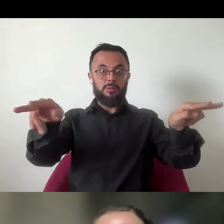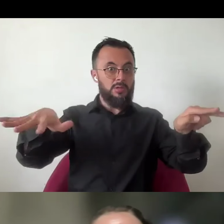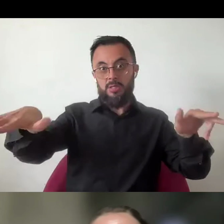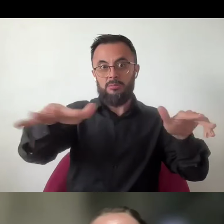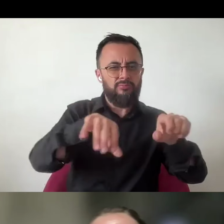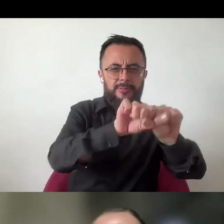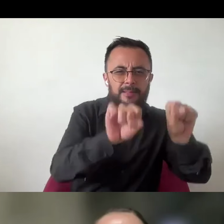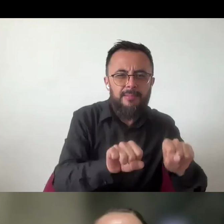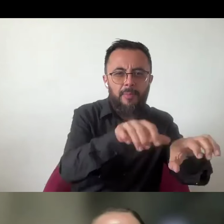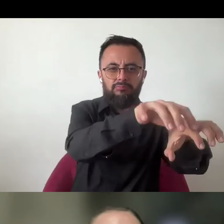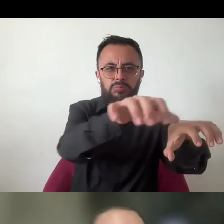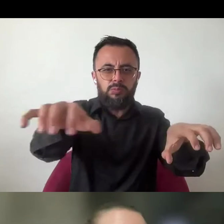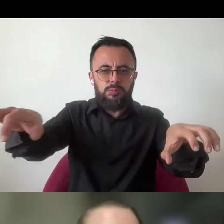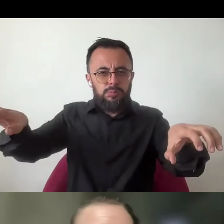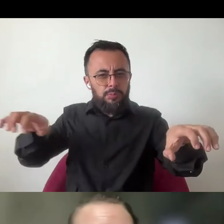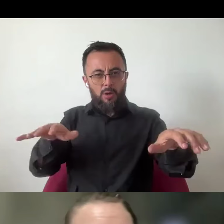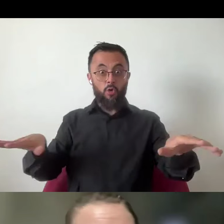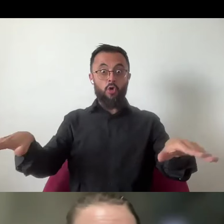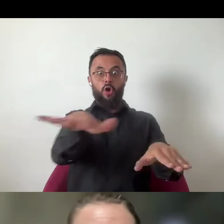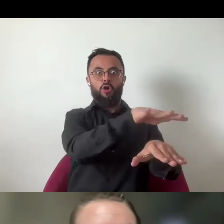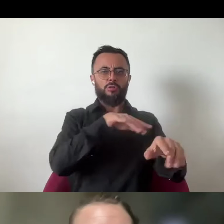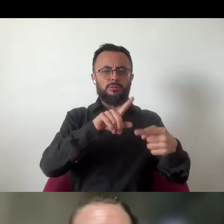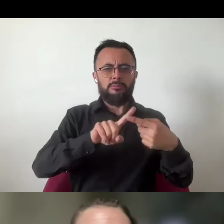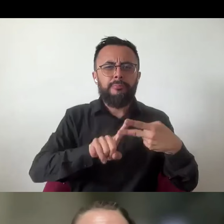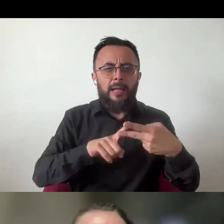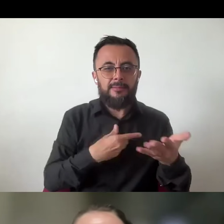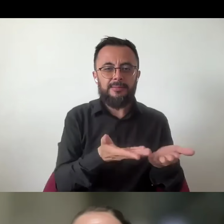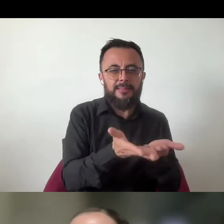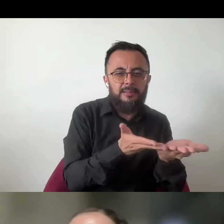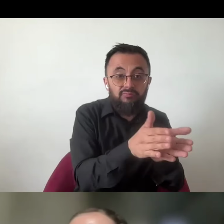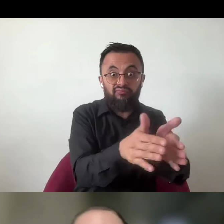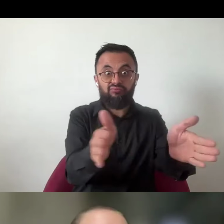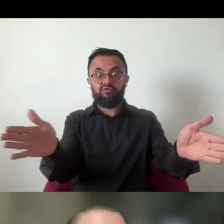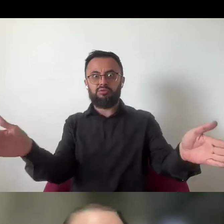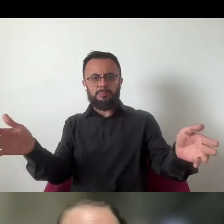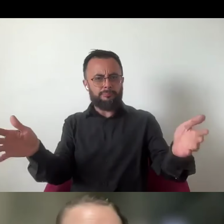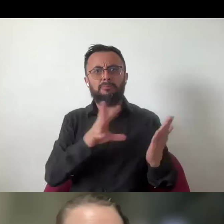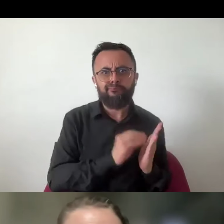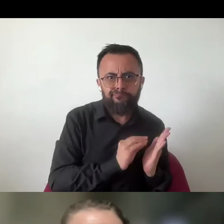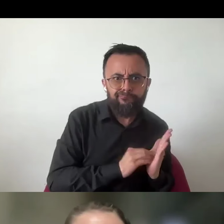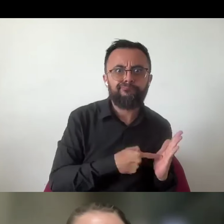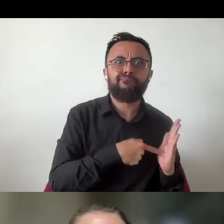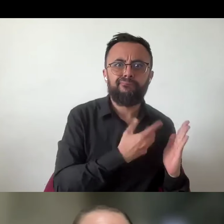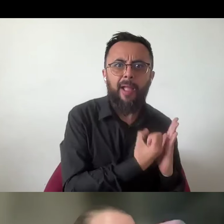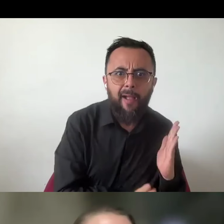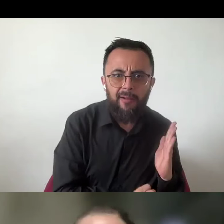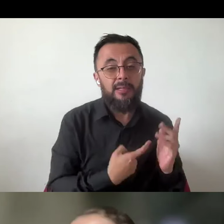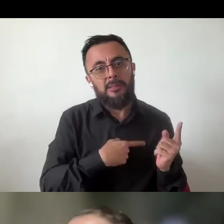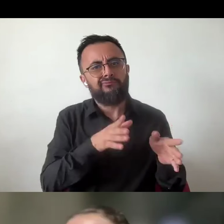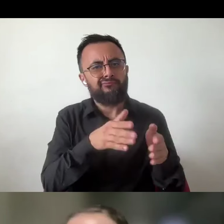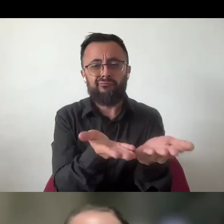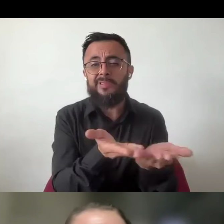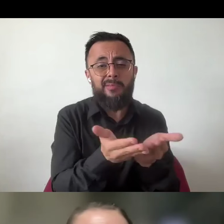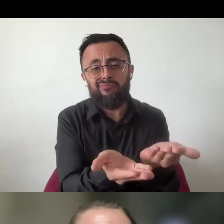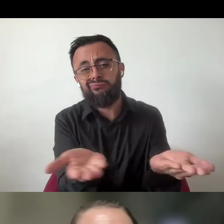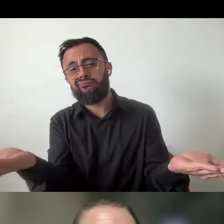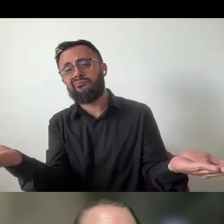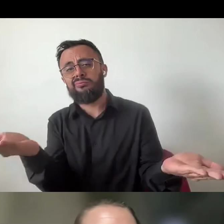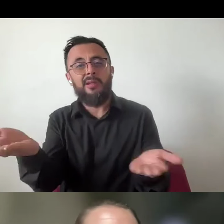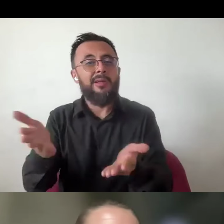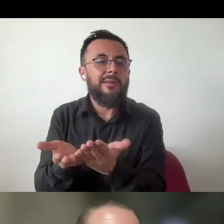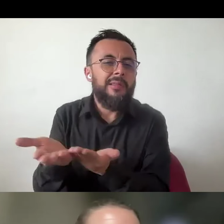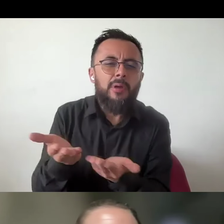but also sexual and reproductive health services, NCD services, cancer care,